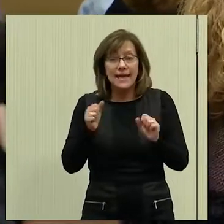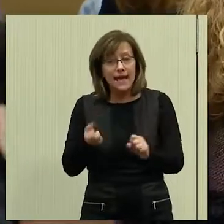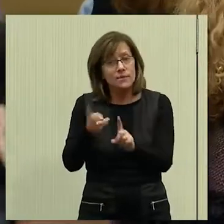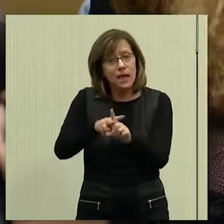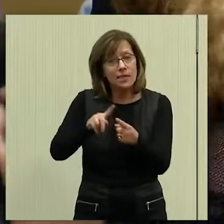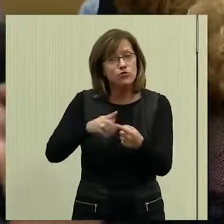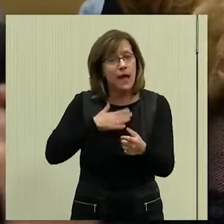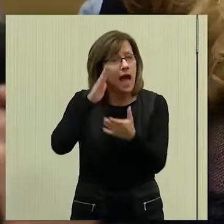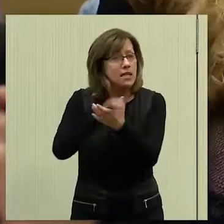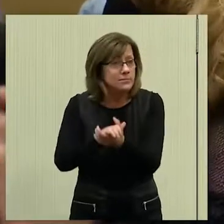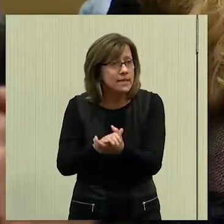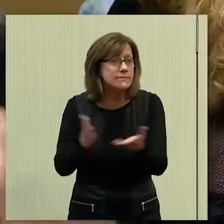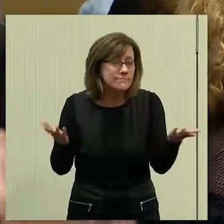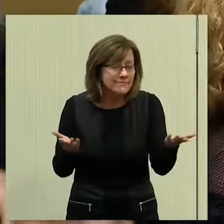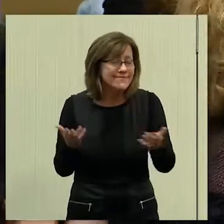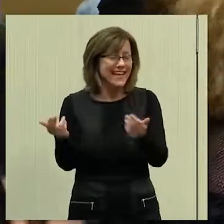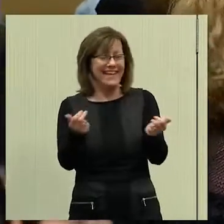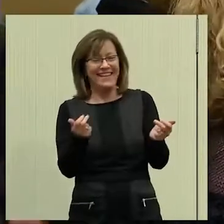him.